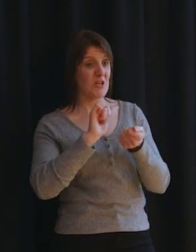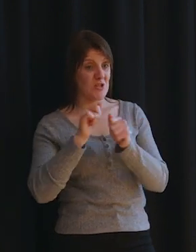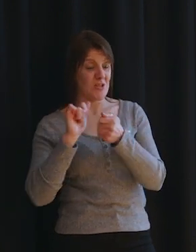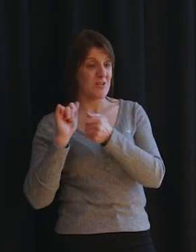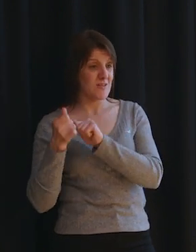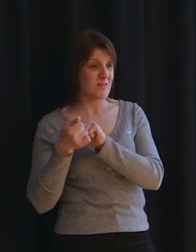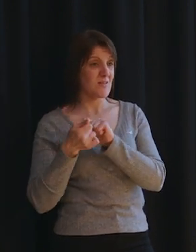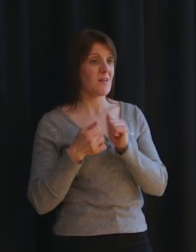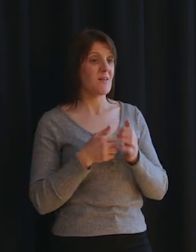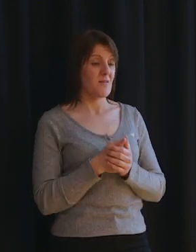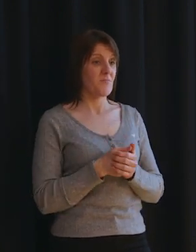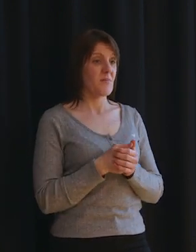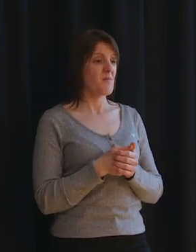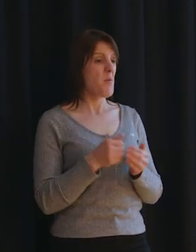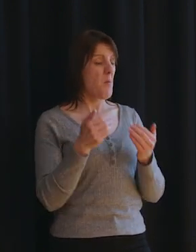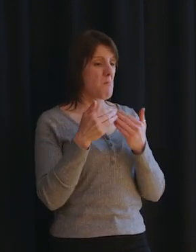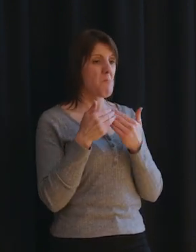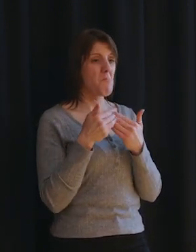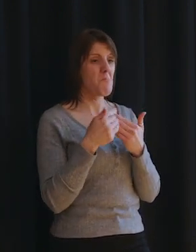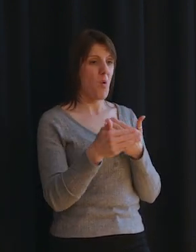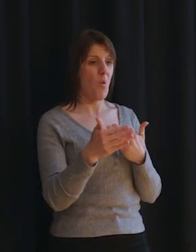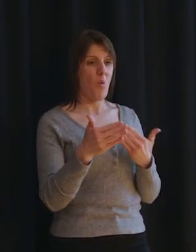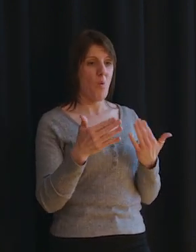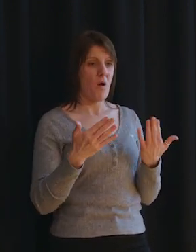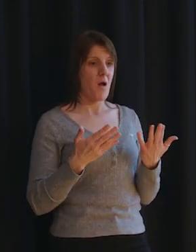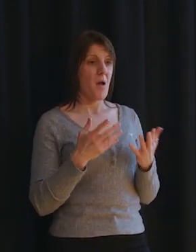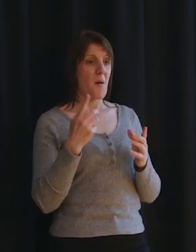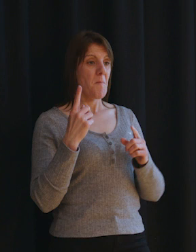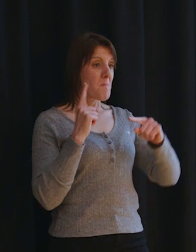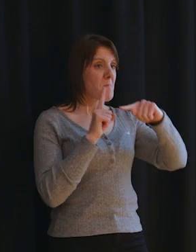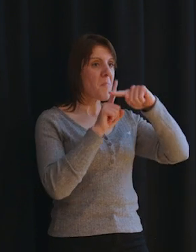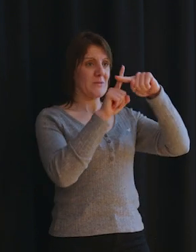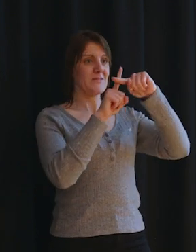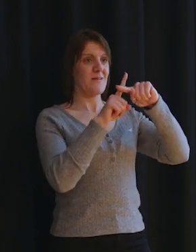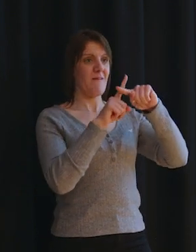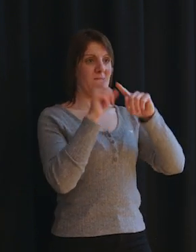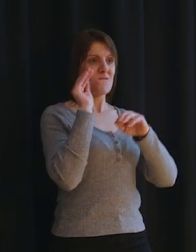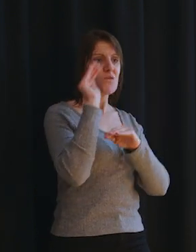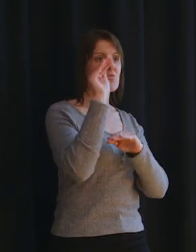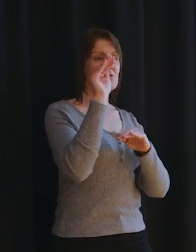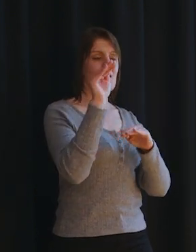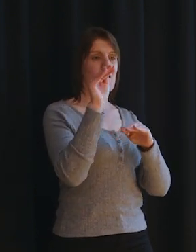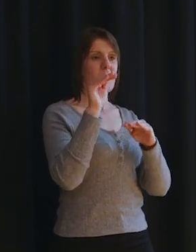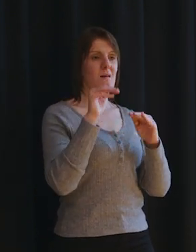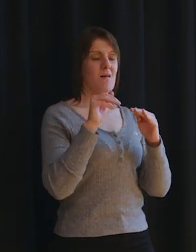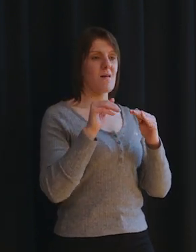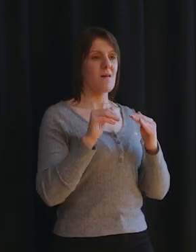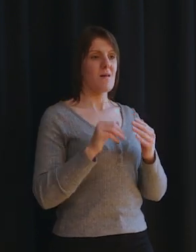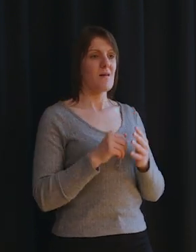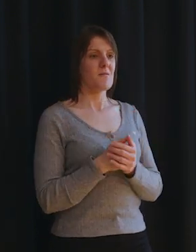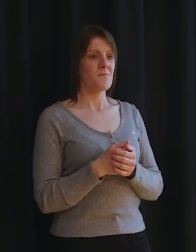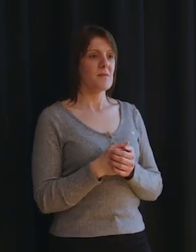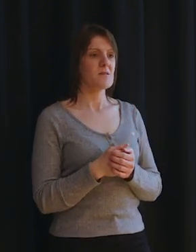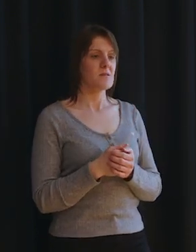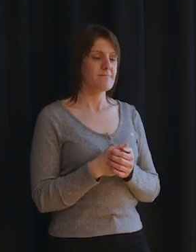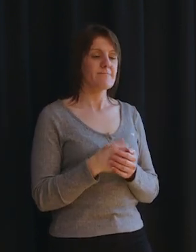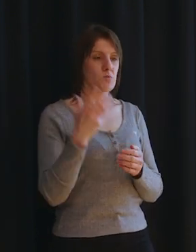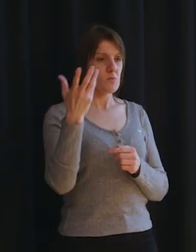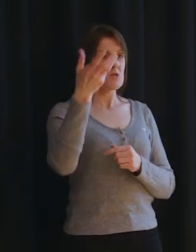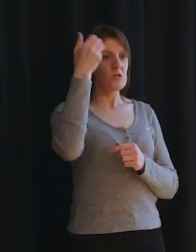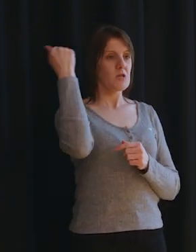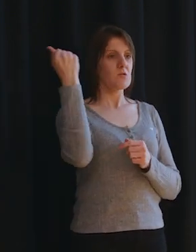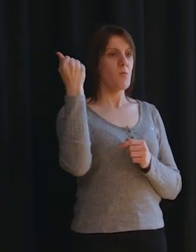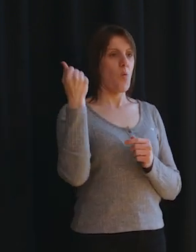of being more kind of positive kind of outlook and sort of being able to kind of set